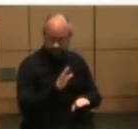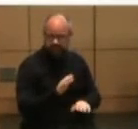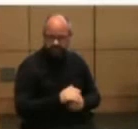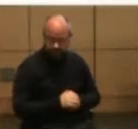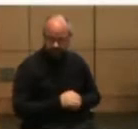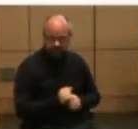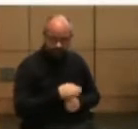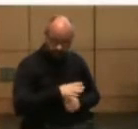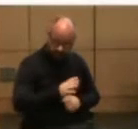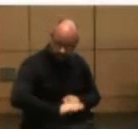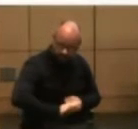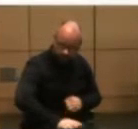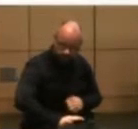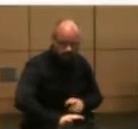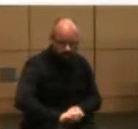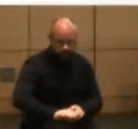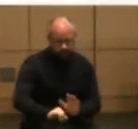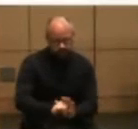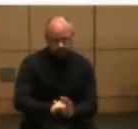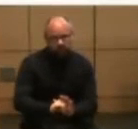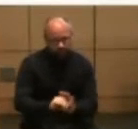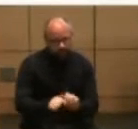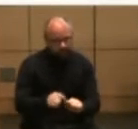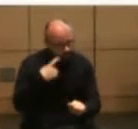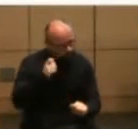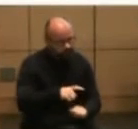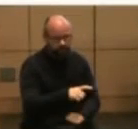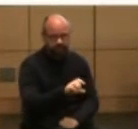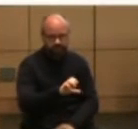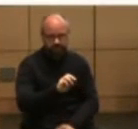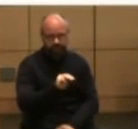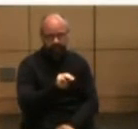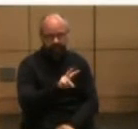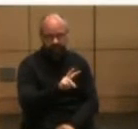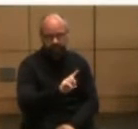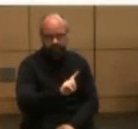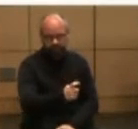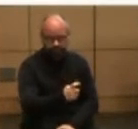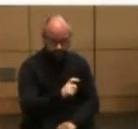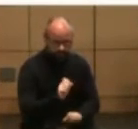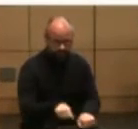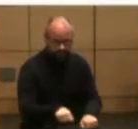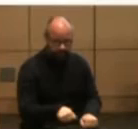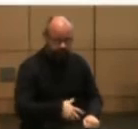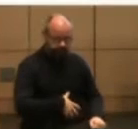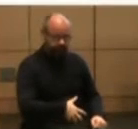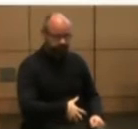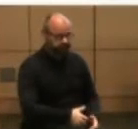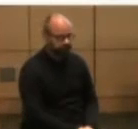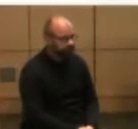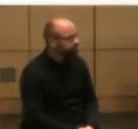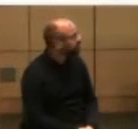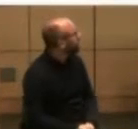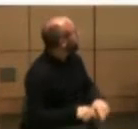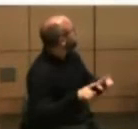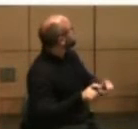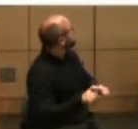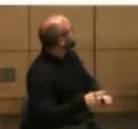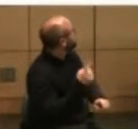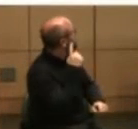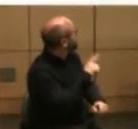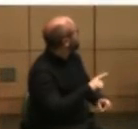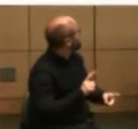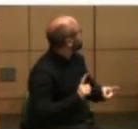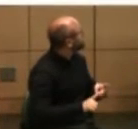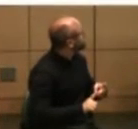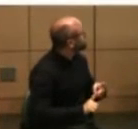there's a good chance that they might have congenital CMV. And then testing for the immunoglobulins. The